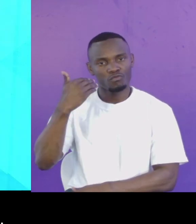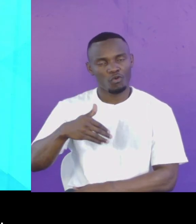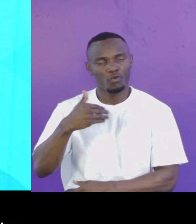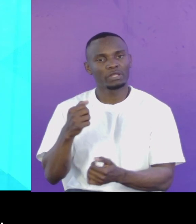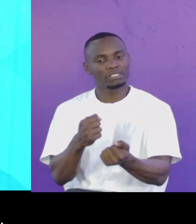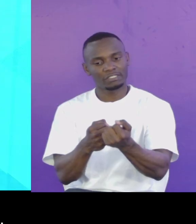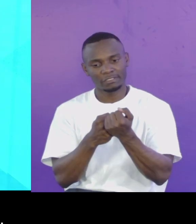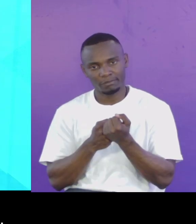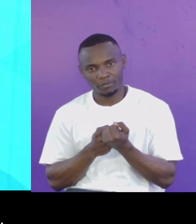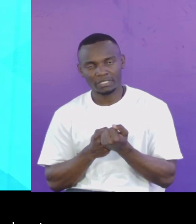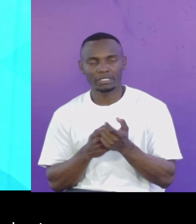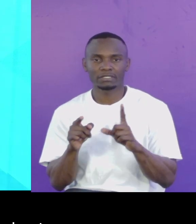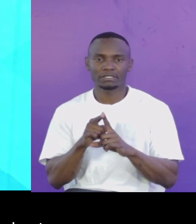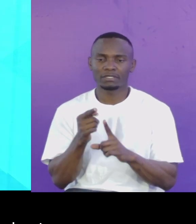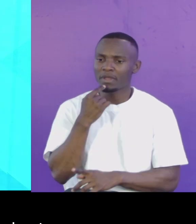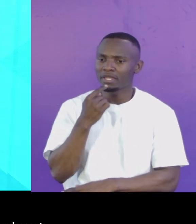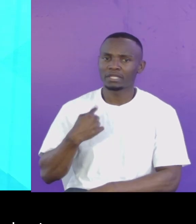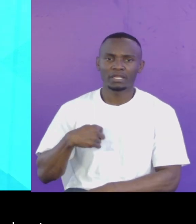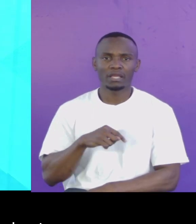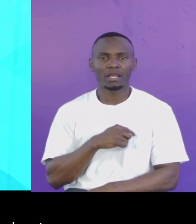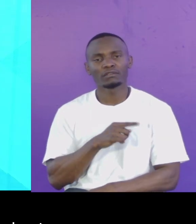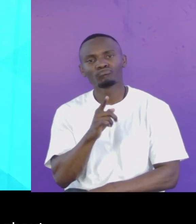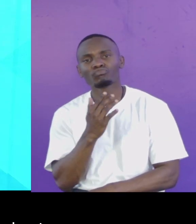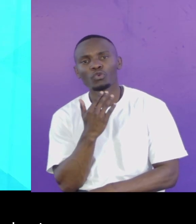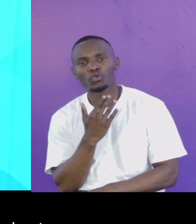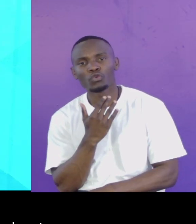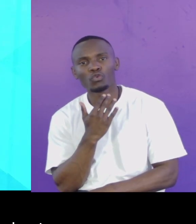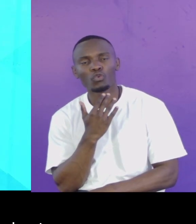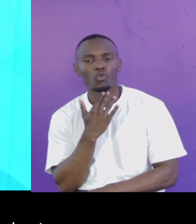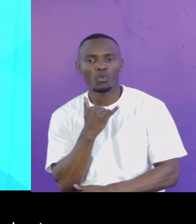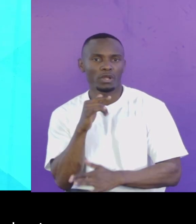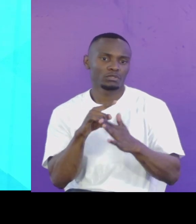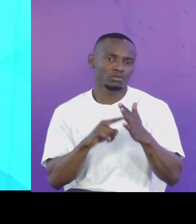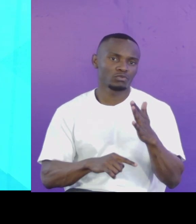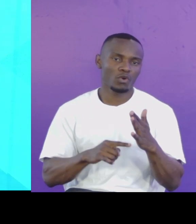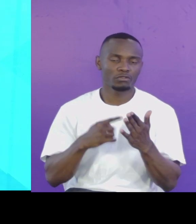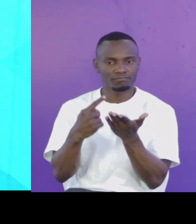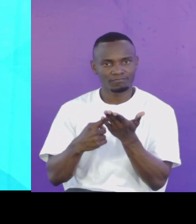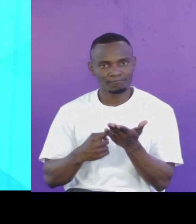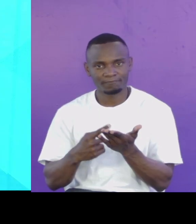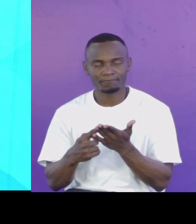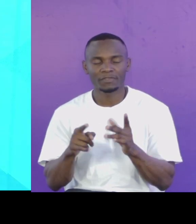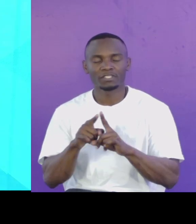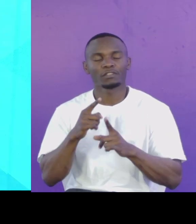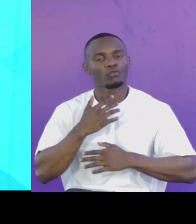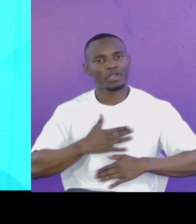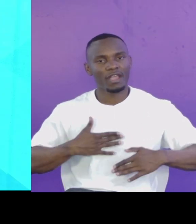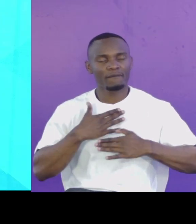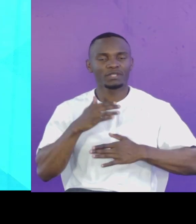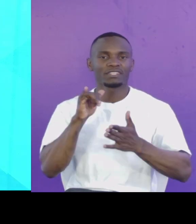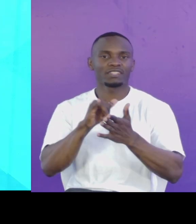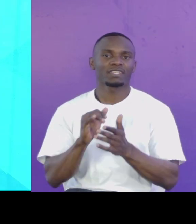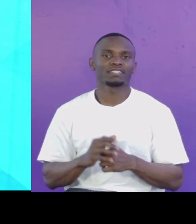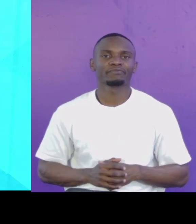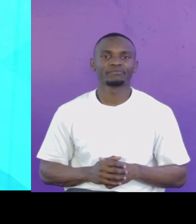always telling us what you would like us to talk about, and we appreciate for that.